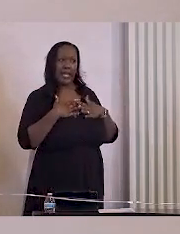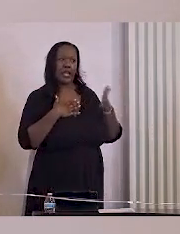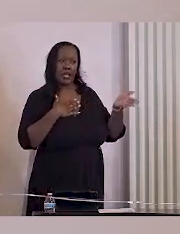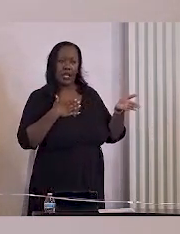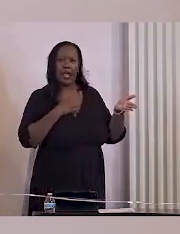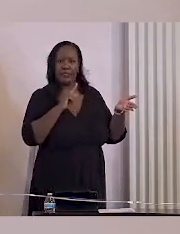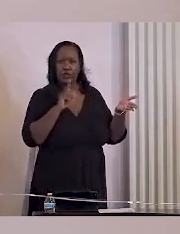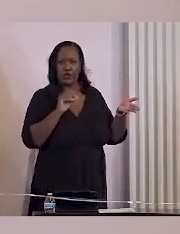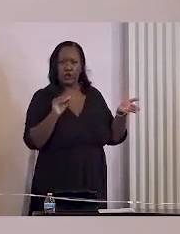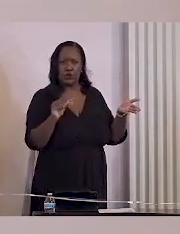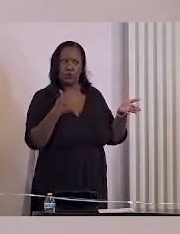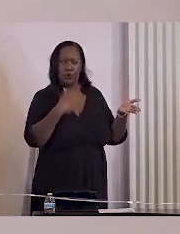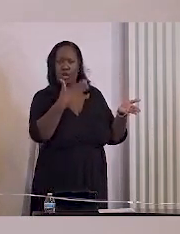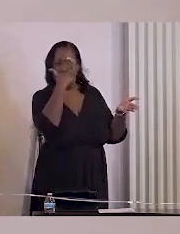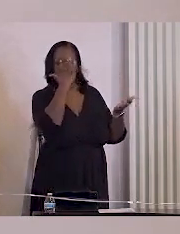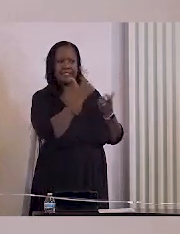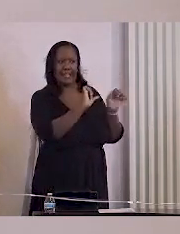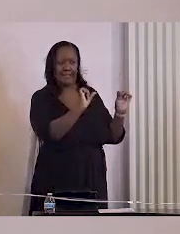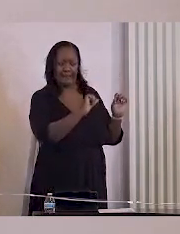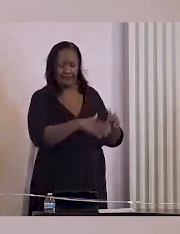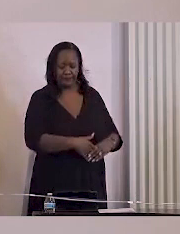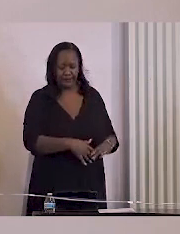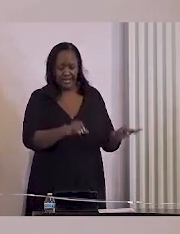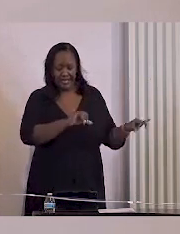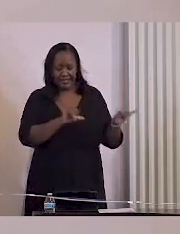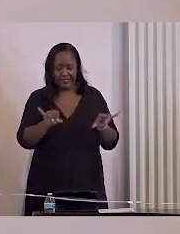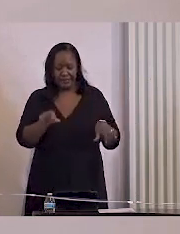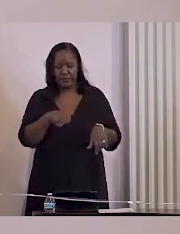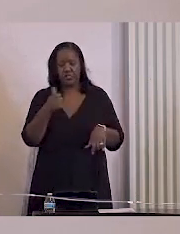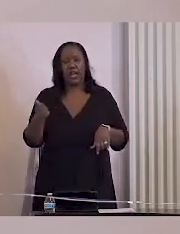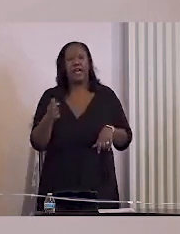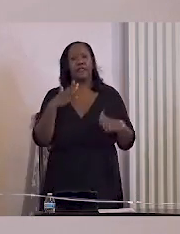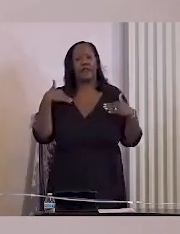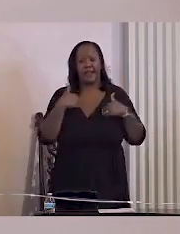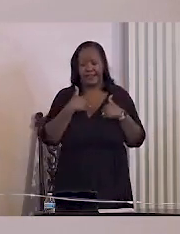Smithsonian. Similar to other animals,